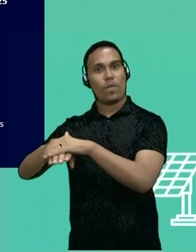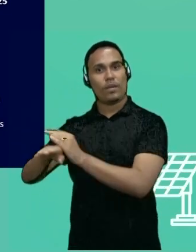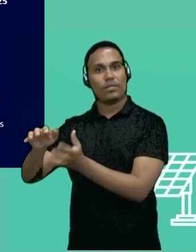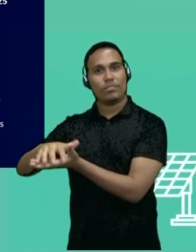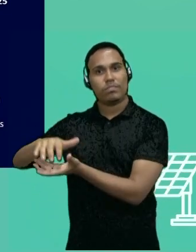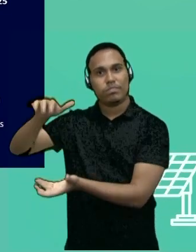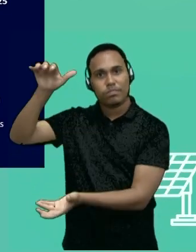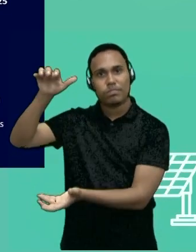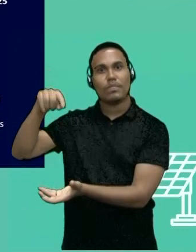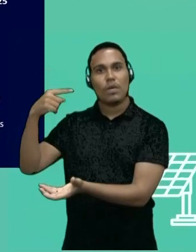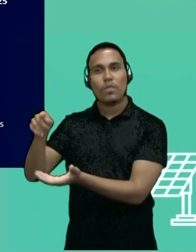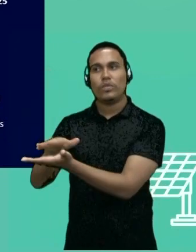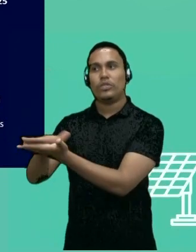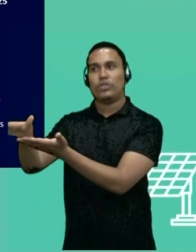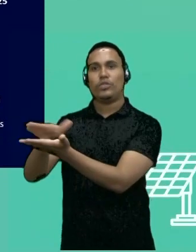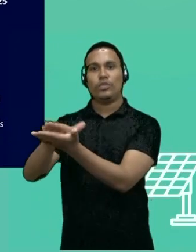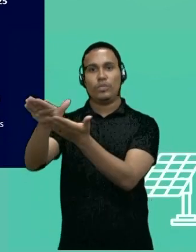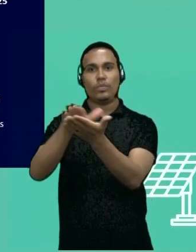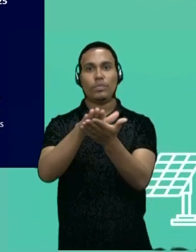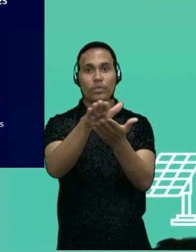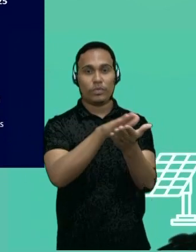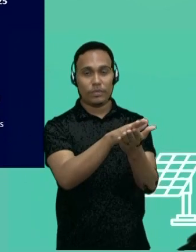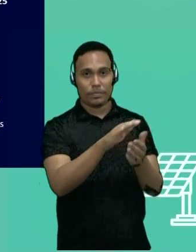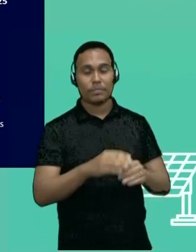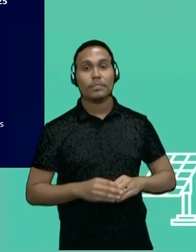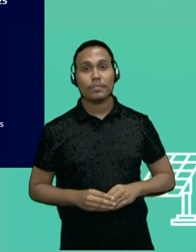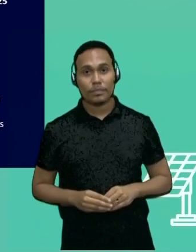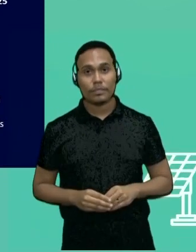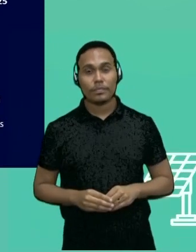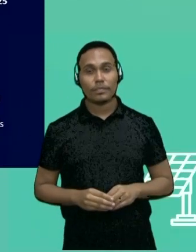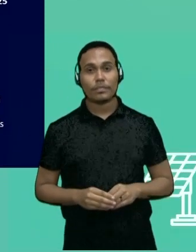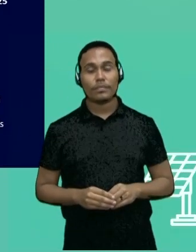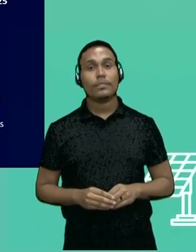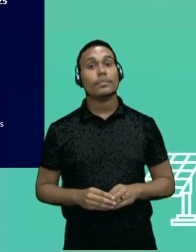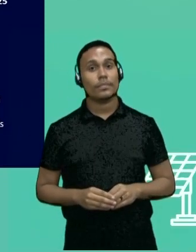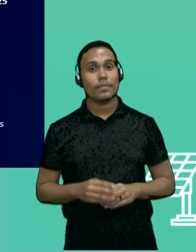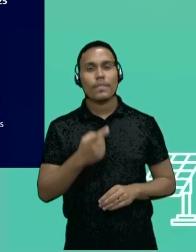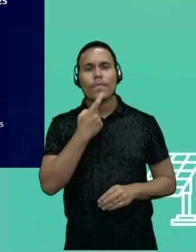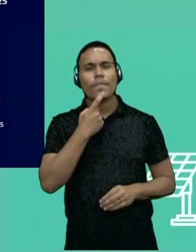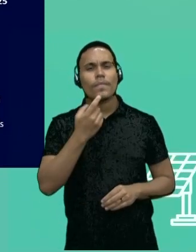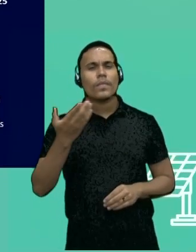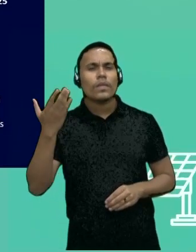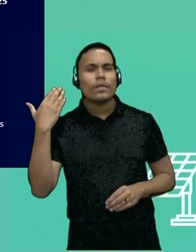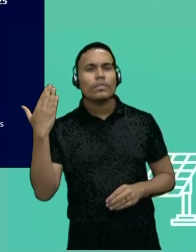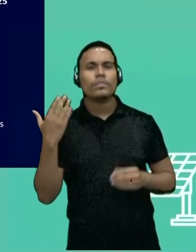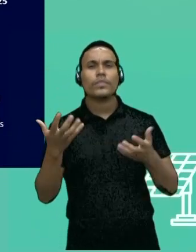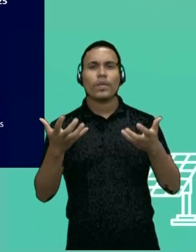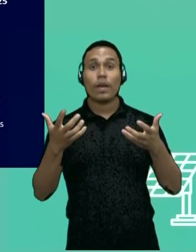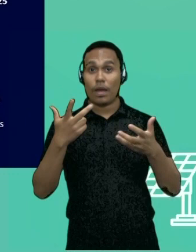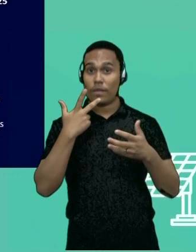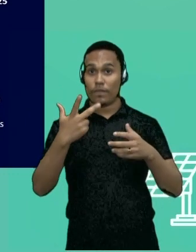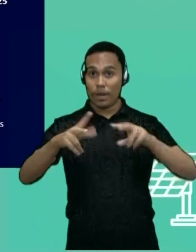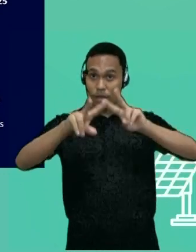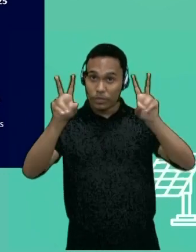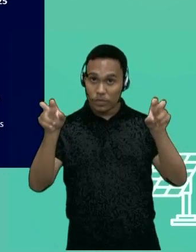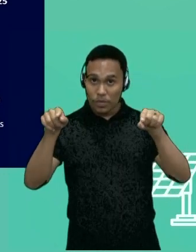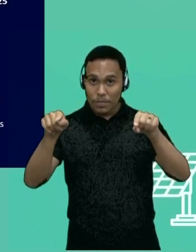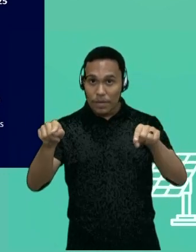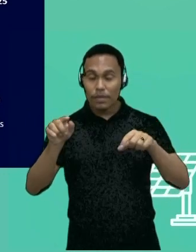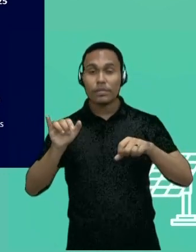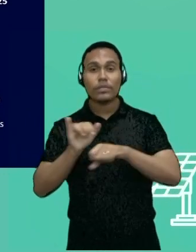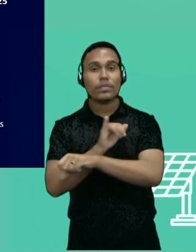offtake. One of the final commitments I'd like to highlight of the British Energy Security Strategy is the setting up of a hydrogen certification scheme